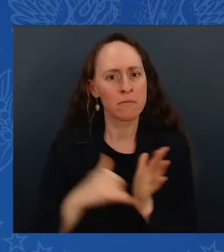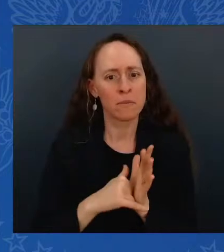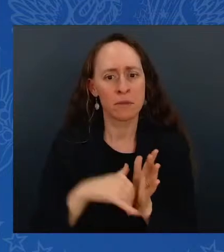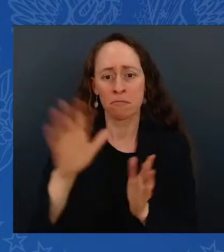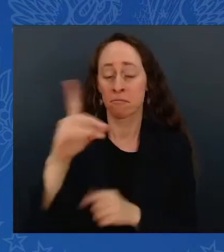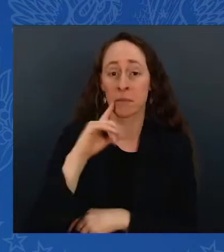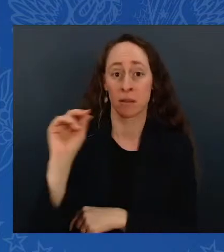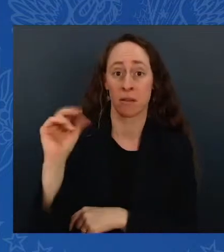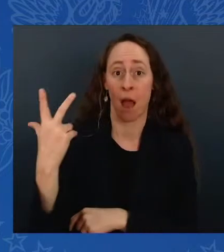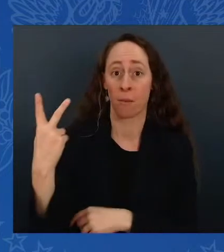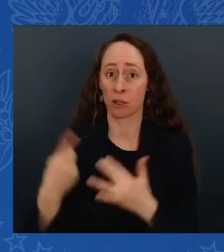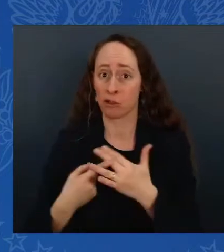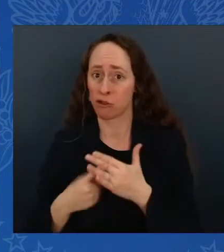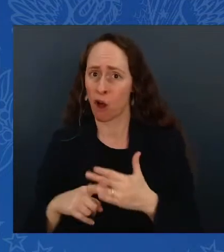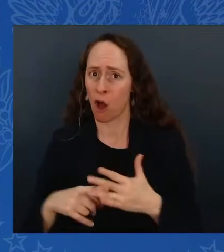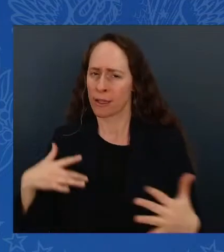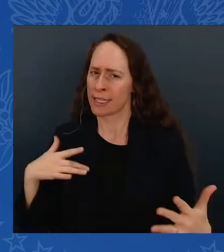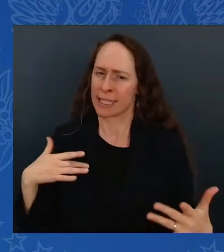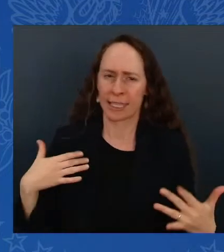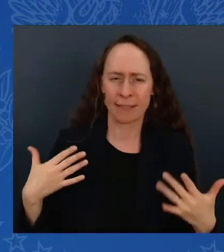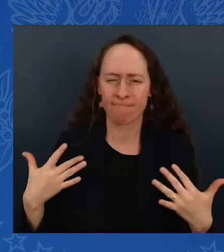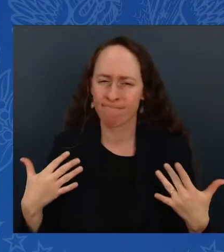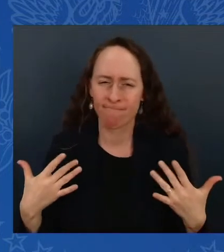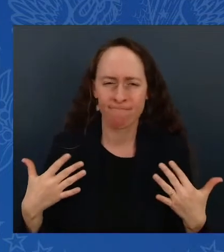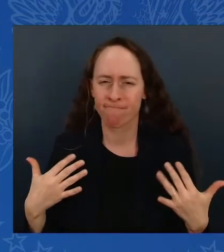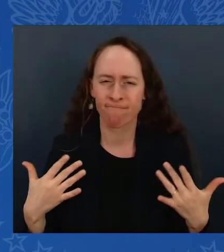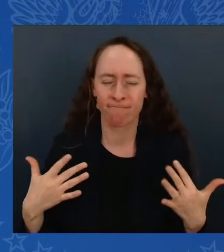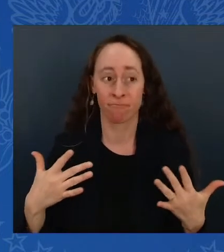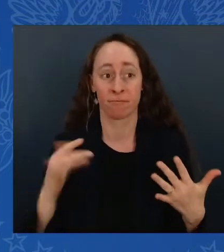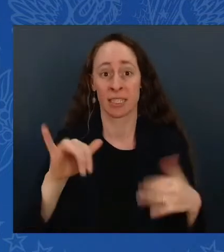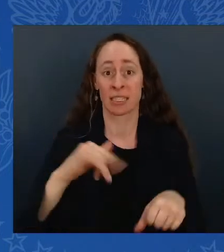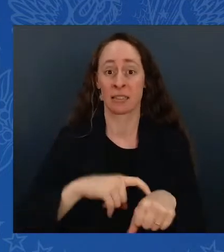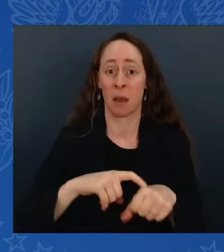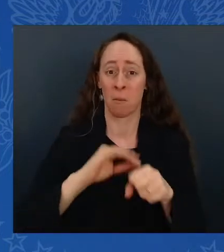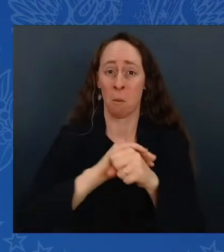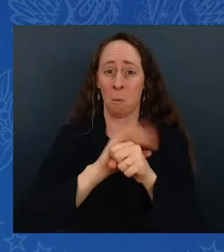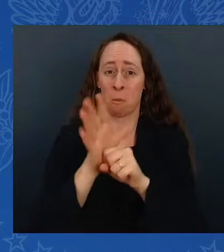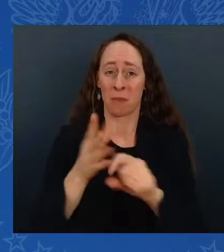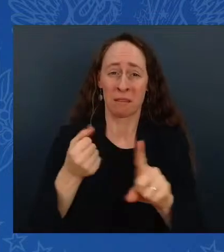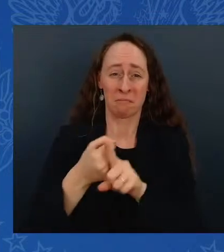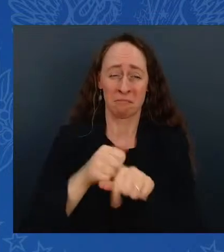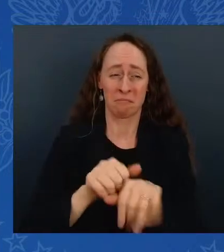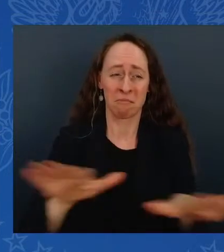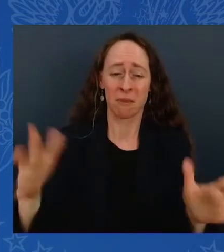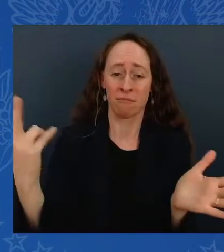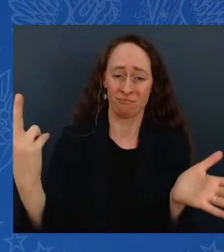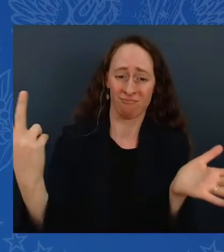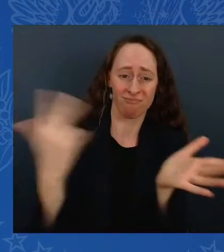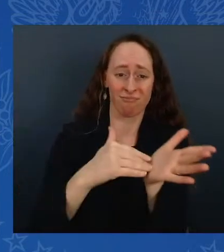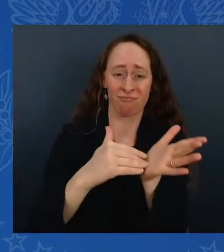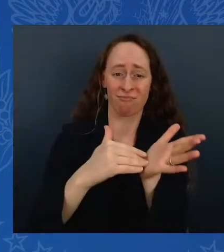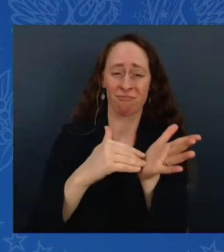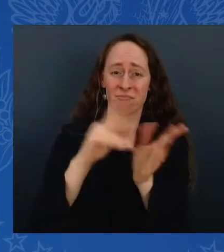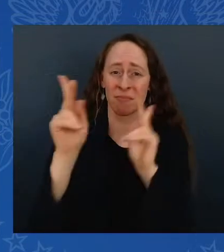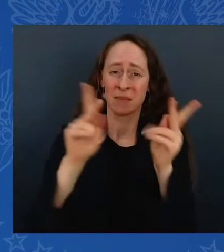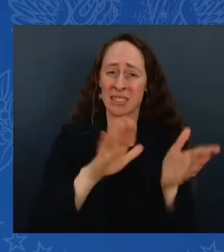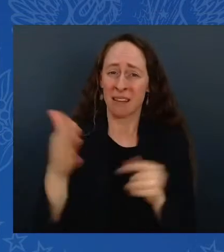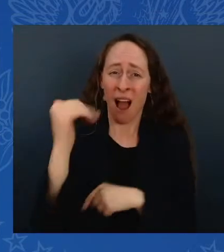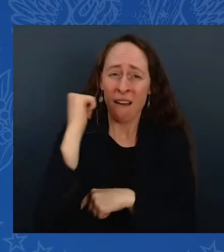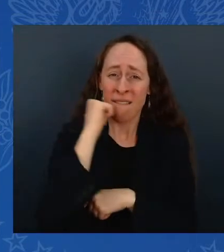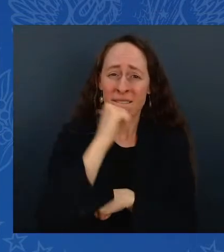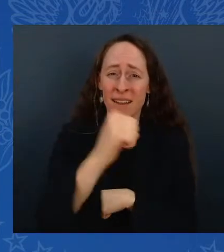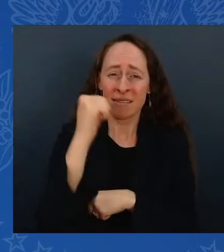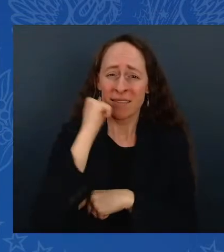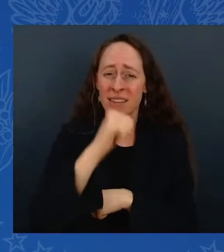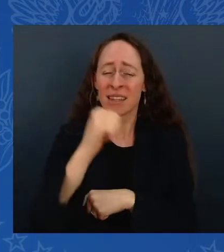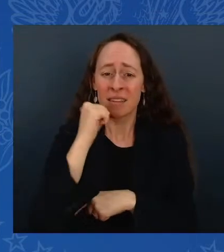day. Millions of Americans had lost their jobs, their businesses, and the global economy was in a tailspin. 4 years ago, we